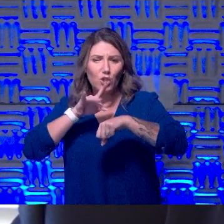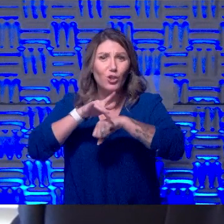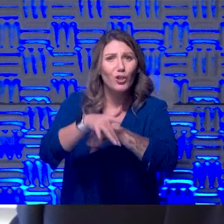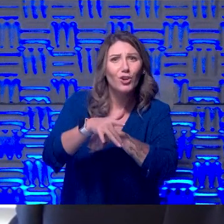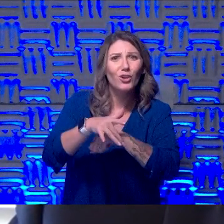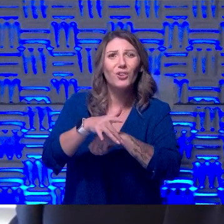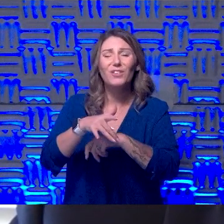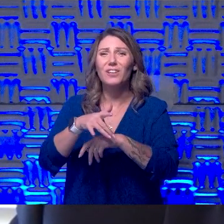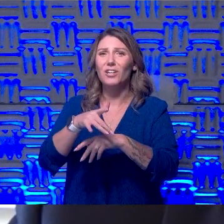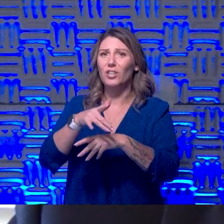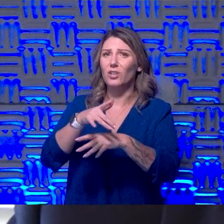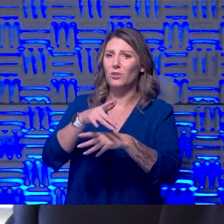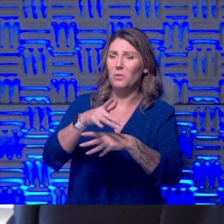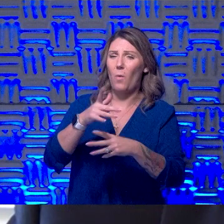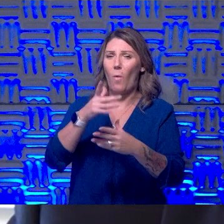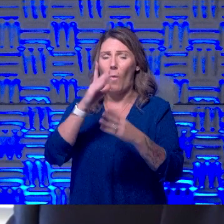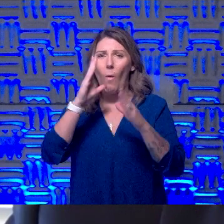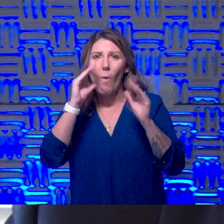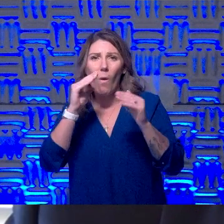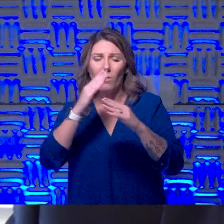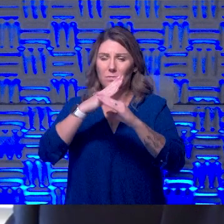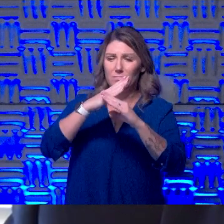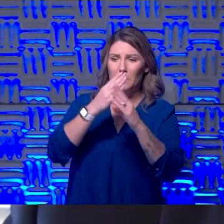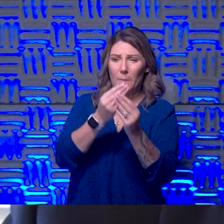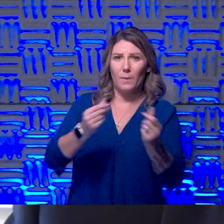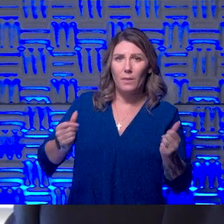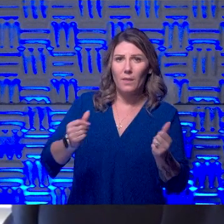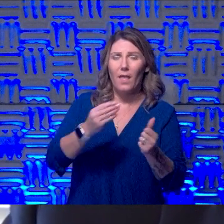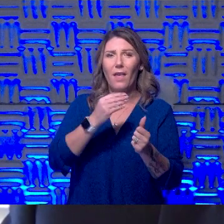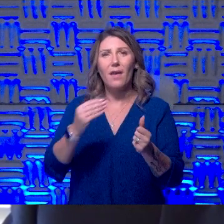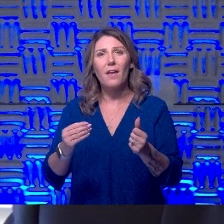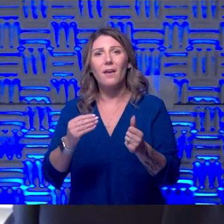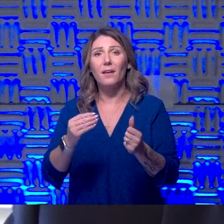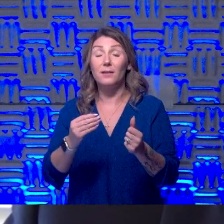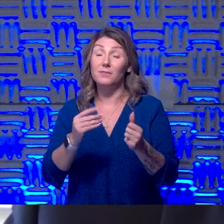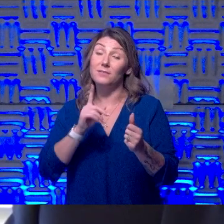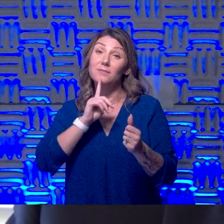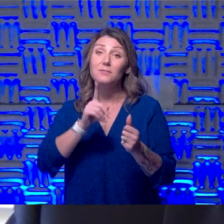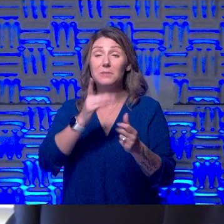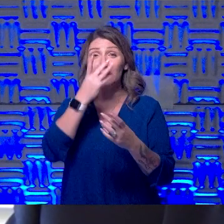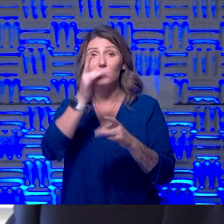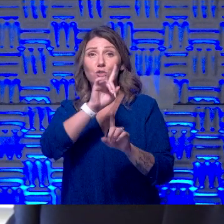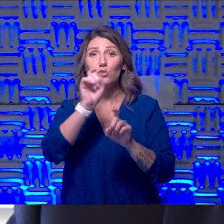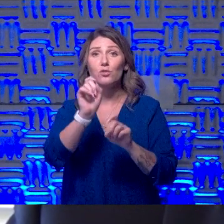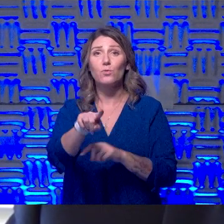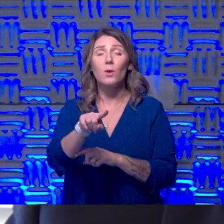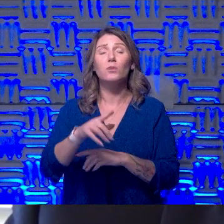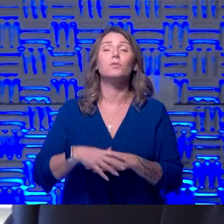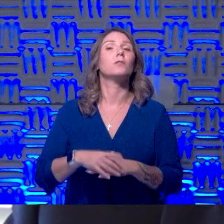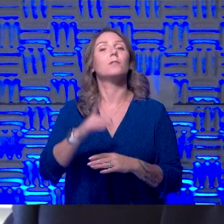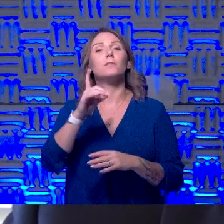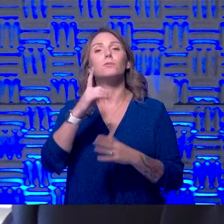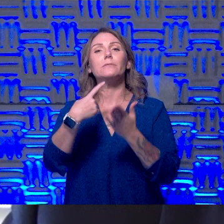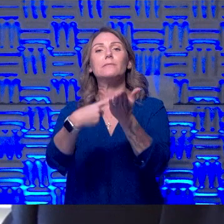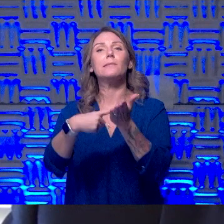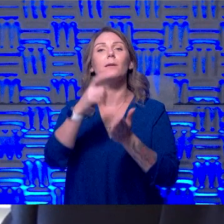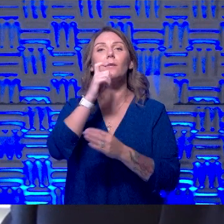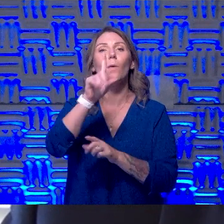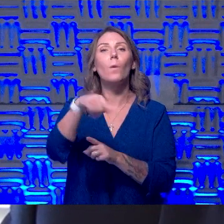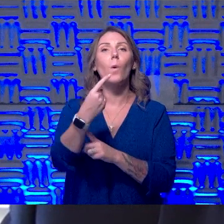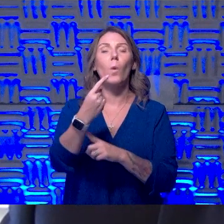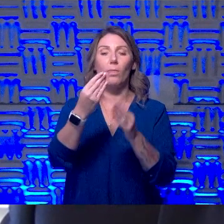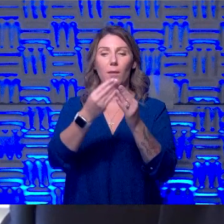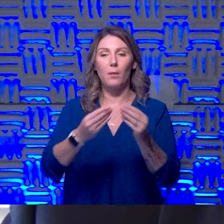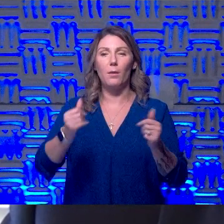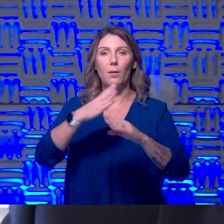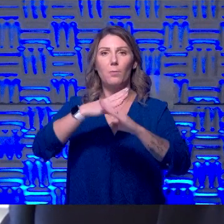deal with that immunity? Because, it raises an interesting question because you talk about not only the immunity,